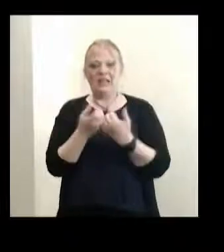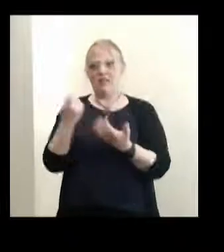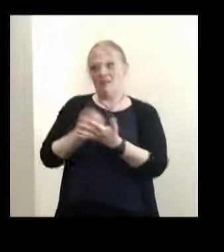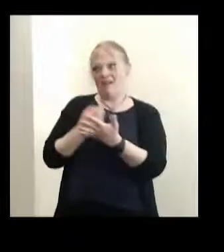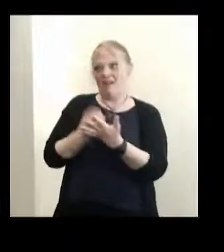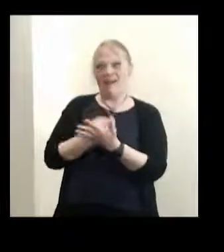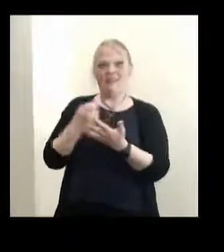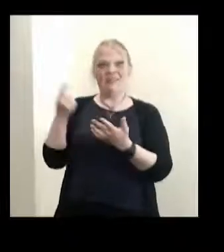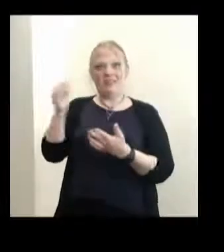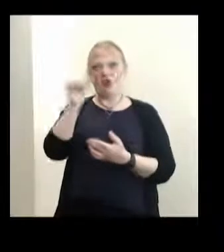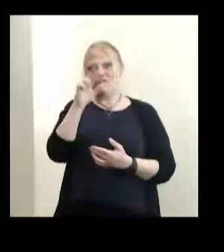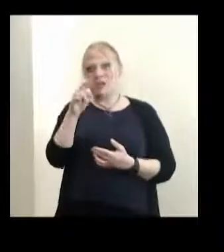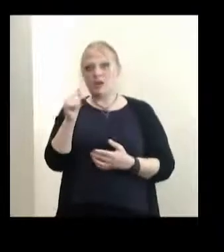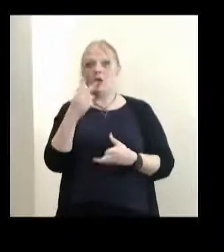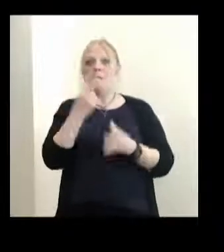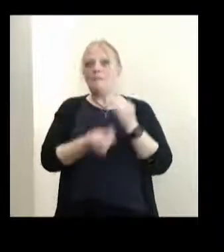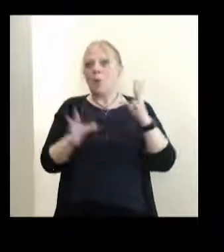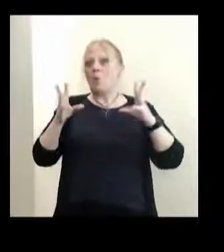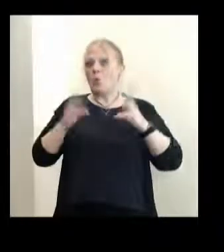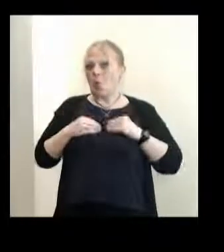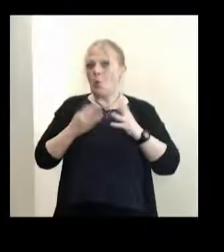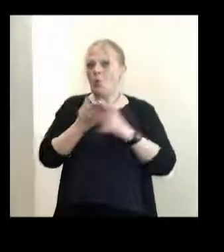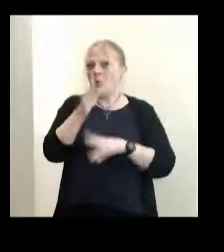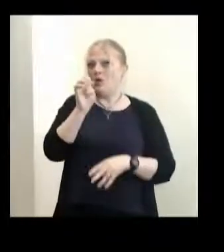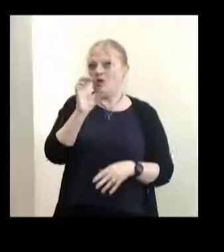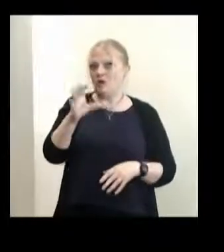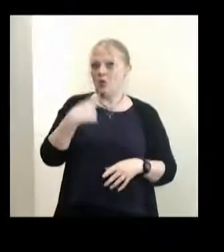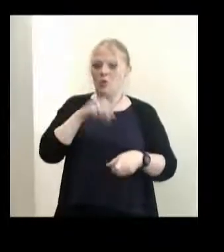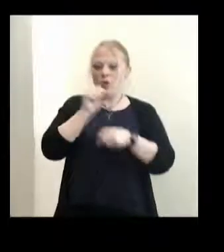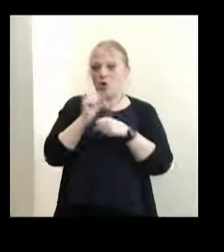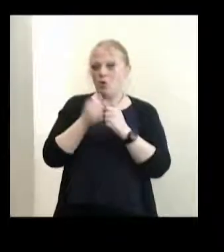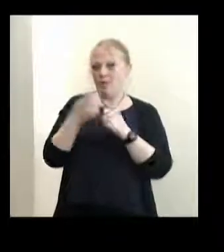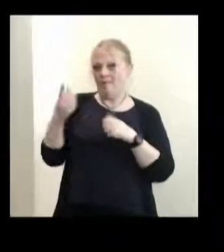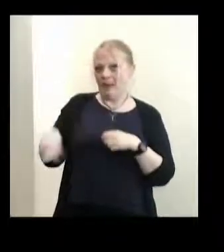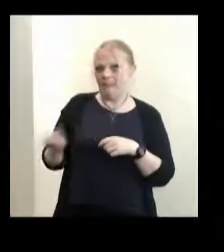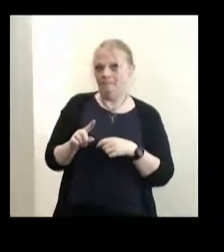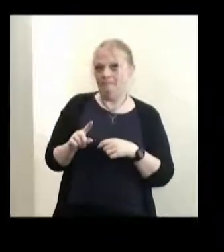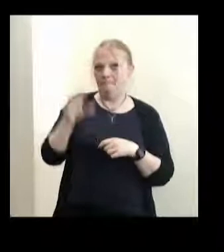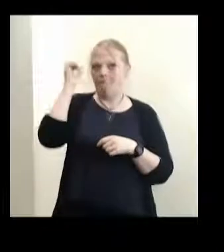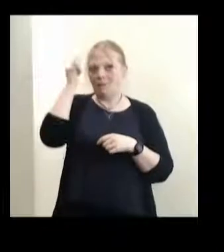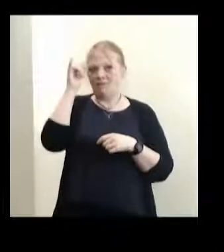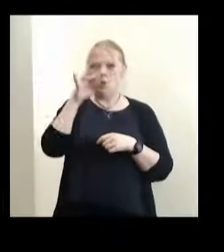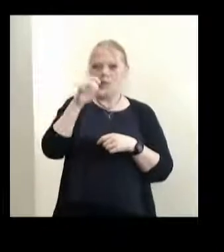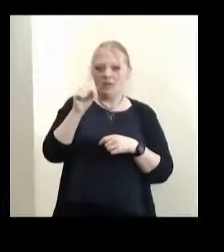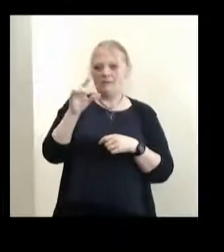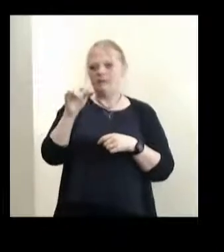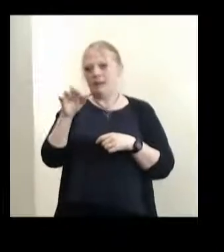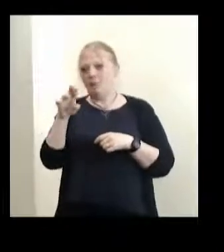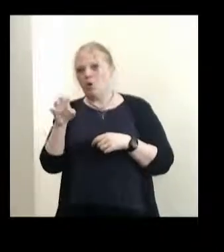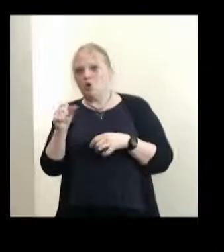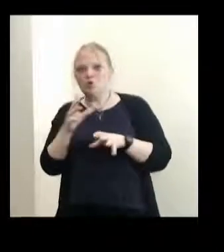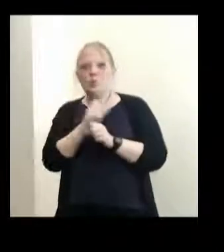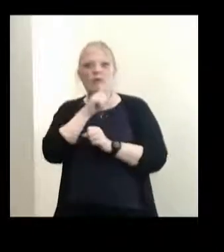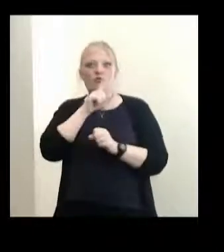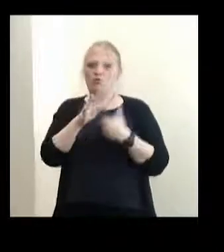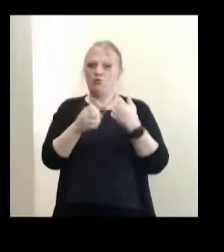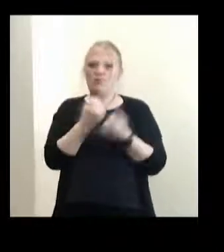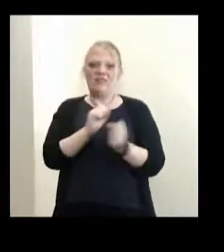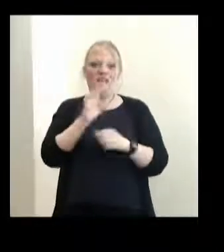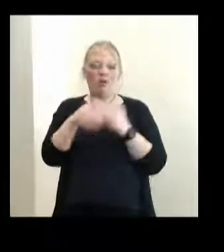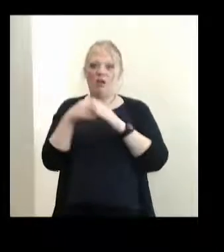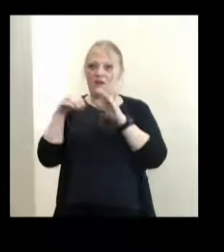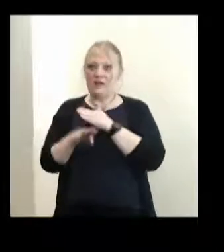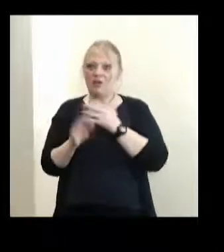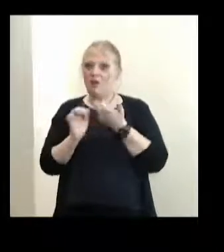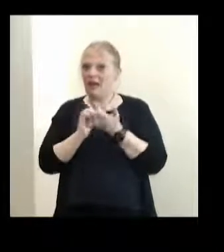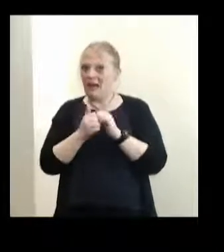arena, which are both owned by Erie County. We work with the Buffalo Bills and the Buffalo Sabres to ensure the safety of all who enter, and there's a way to